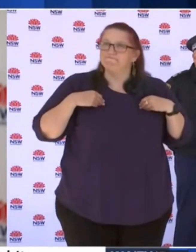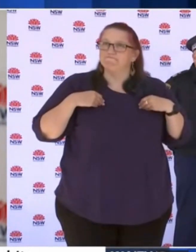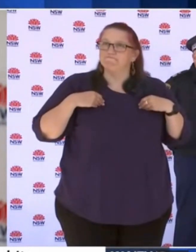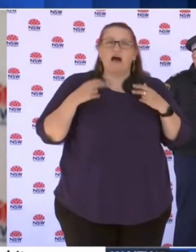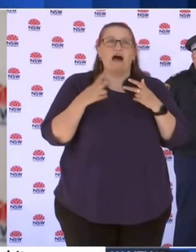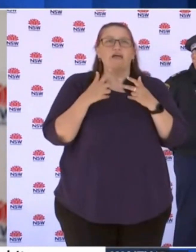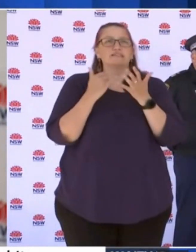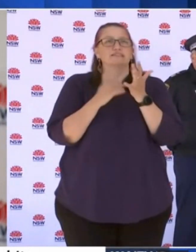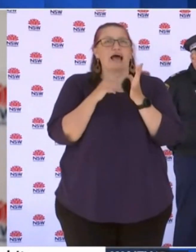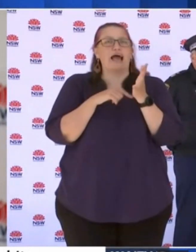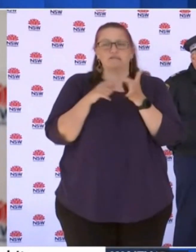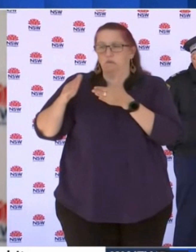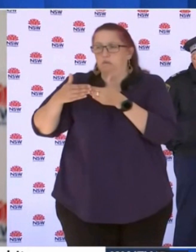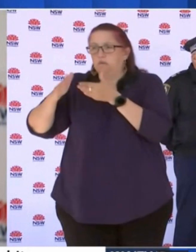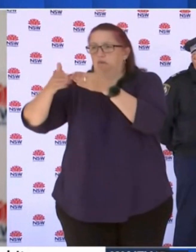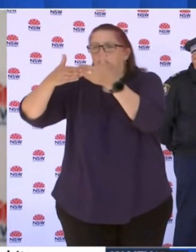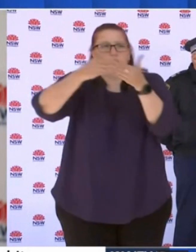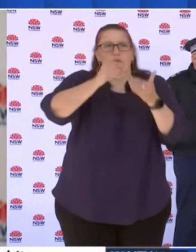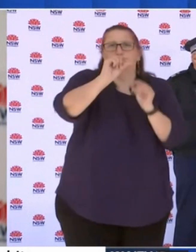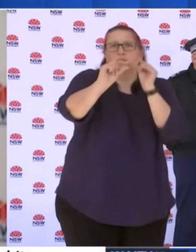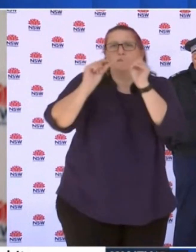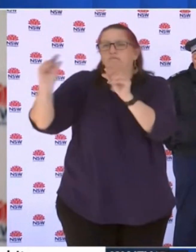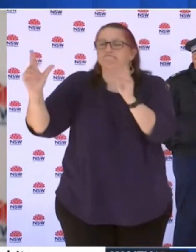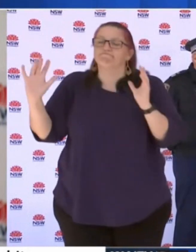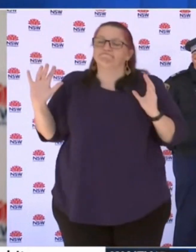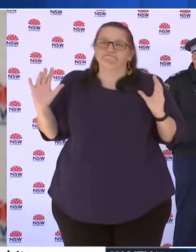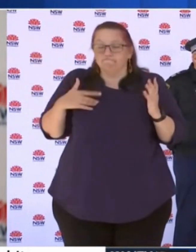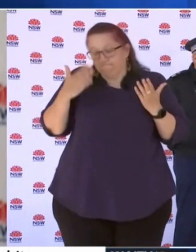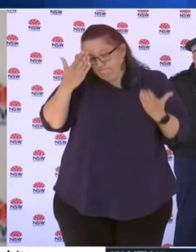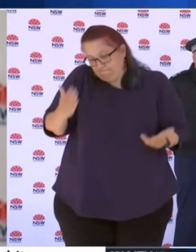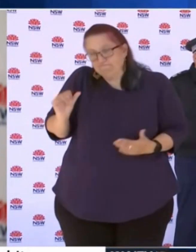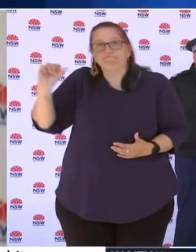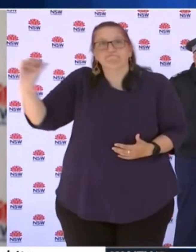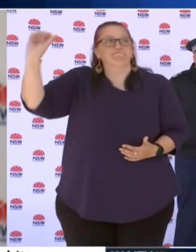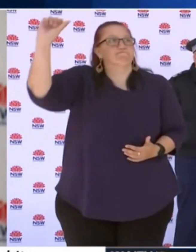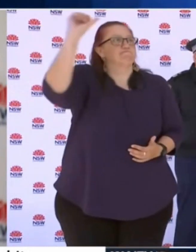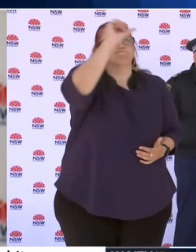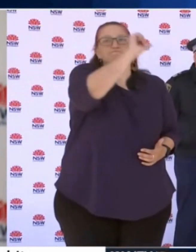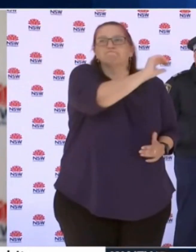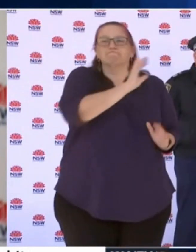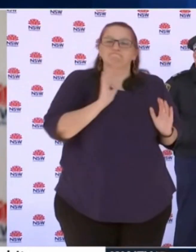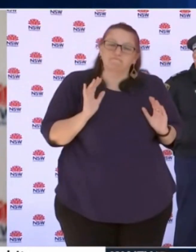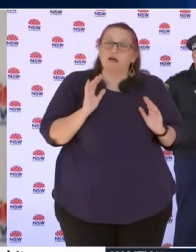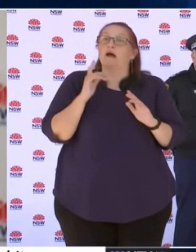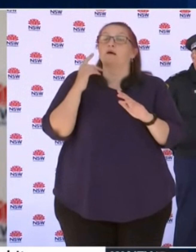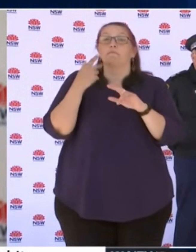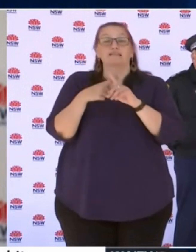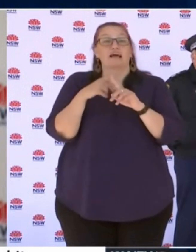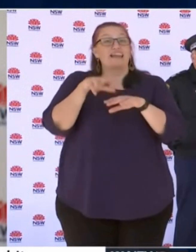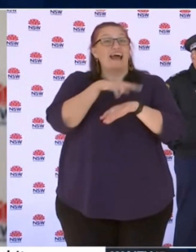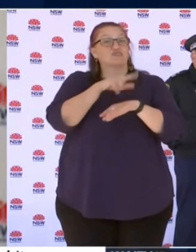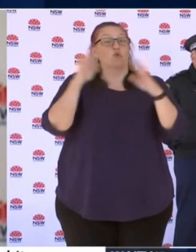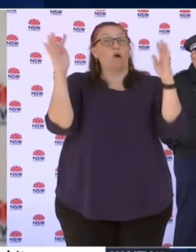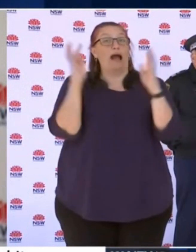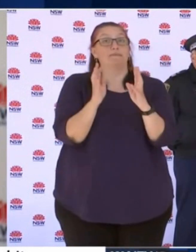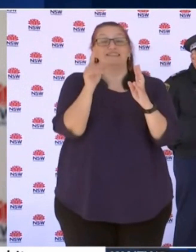its fair share, but I appreciate and have to respect the decision of National Cabinet. But I just want to be very clear, I don't support the